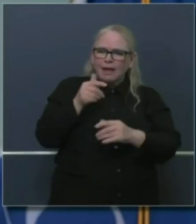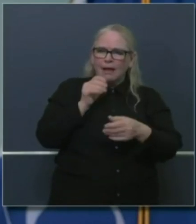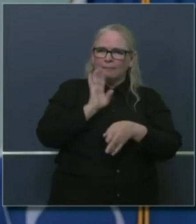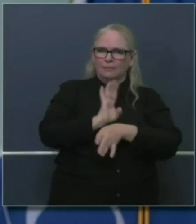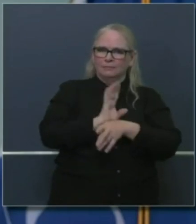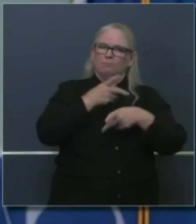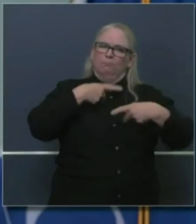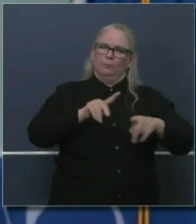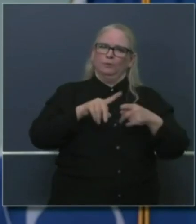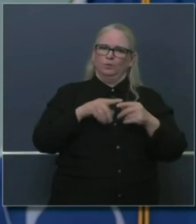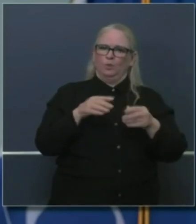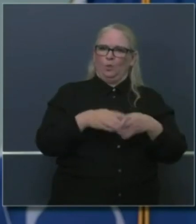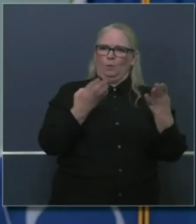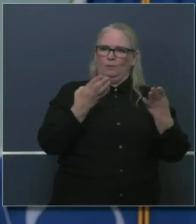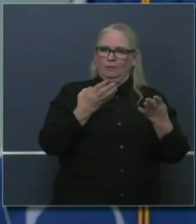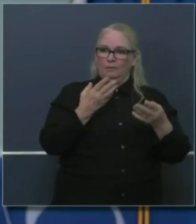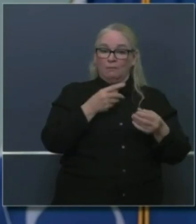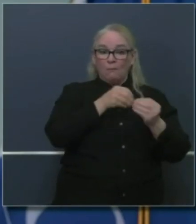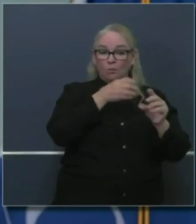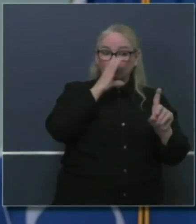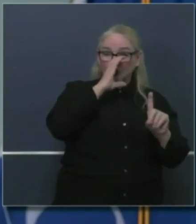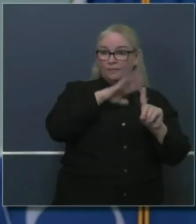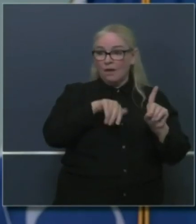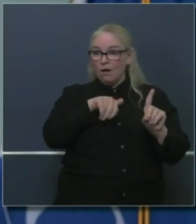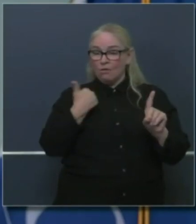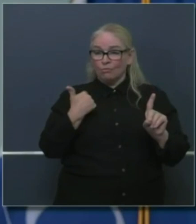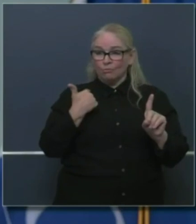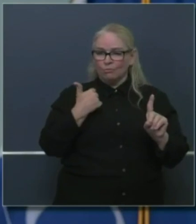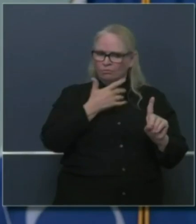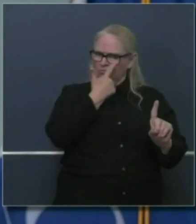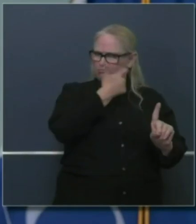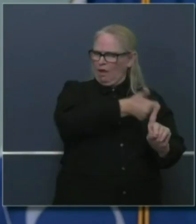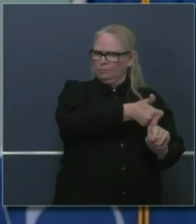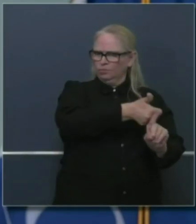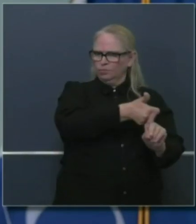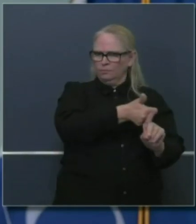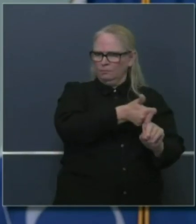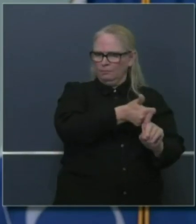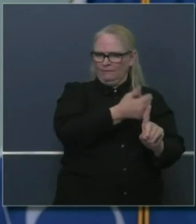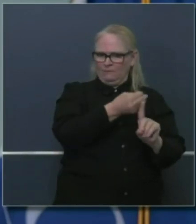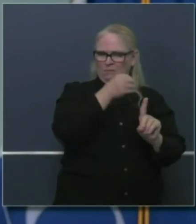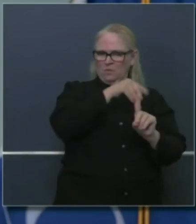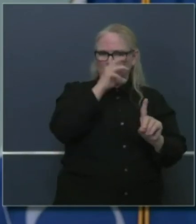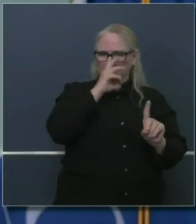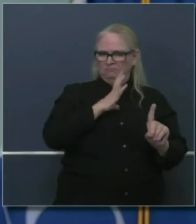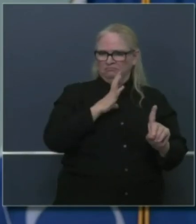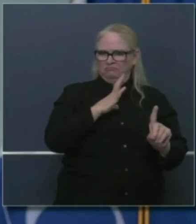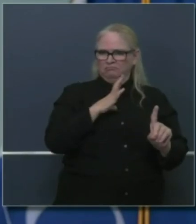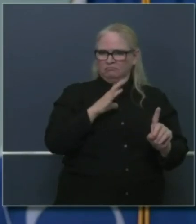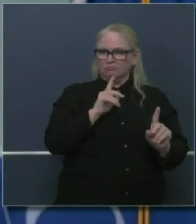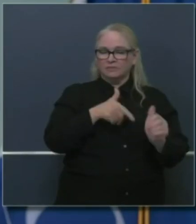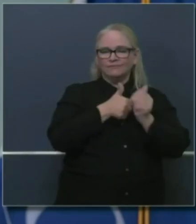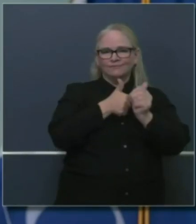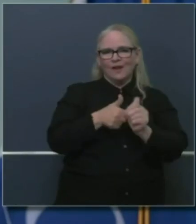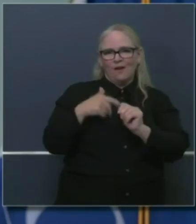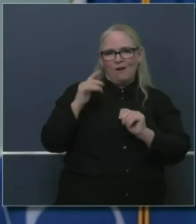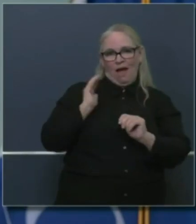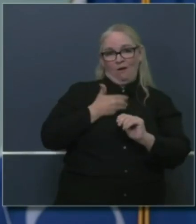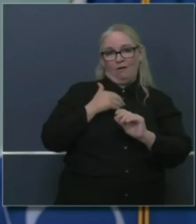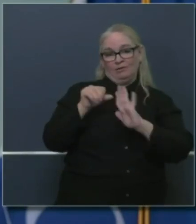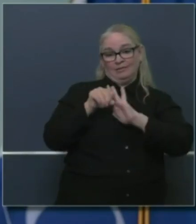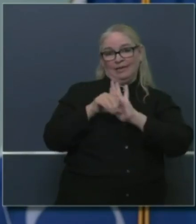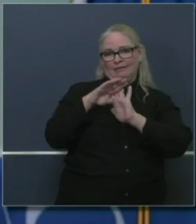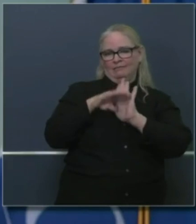you know well. Bay Area, Los Angeles, though, it looks like they're moving in line with our state guidelines. That's very encouraging to